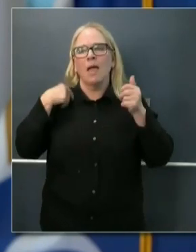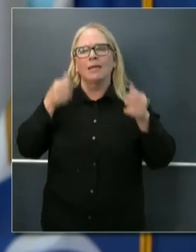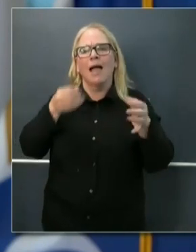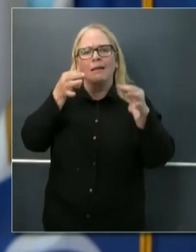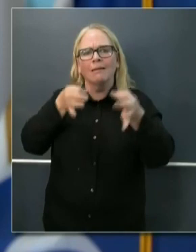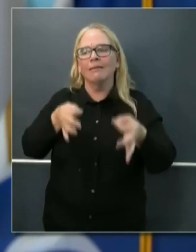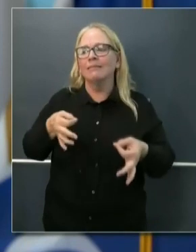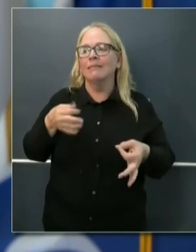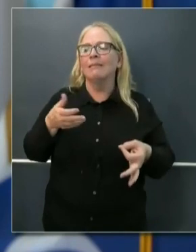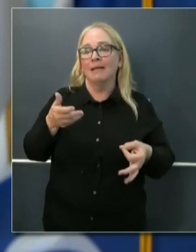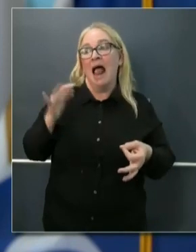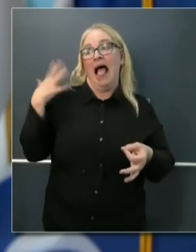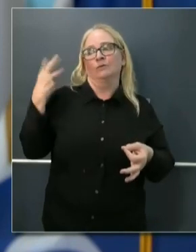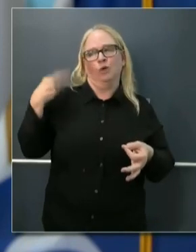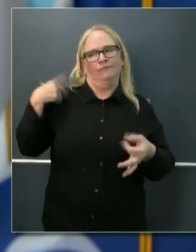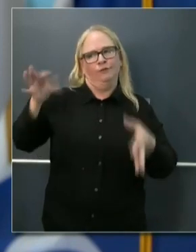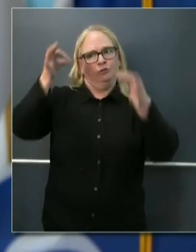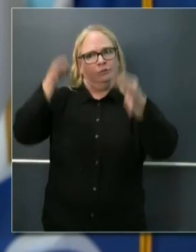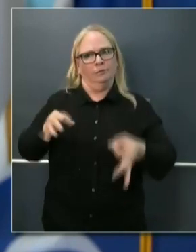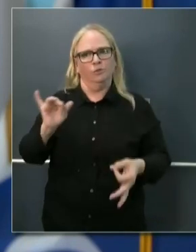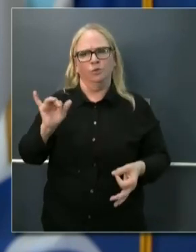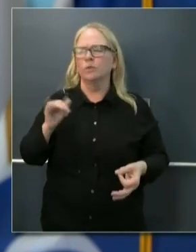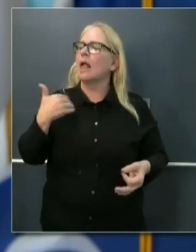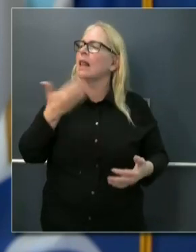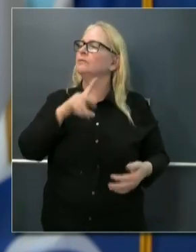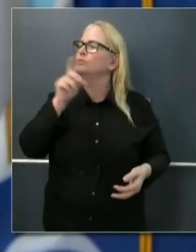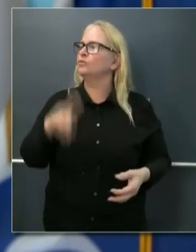Wednesday. John Myers, LA Times.